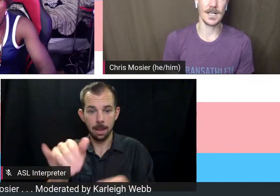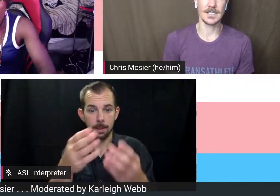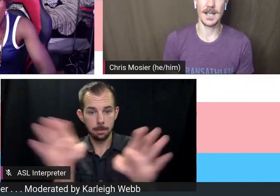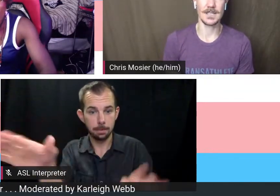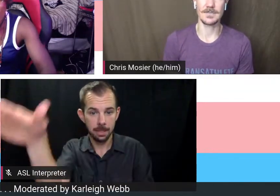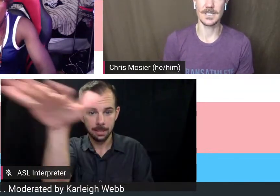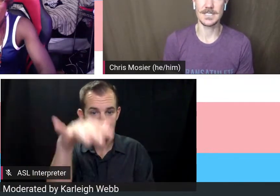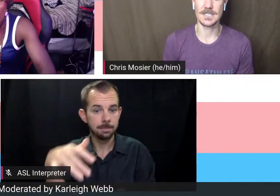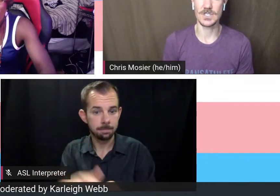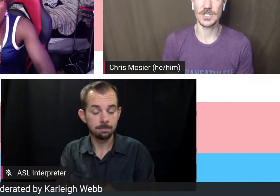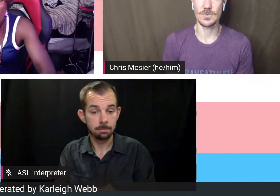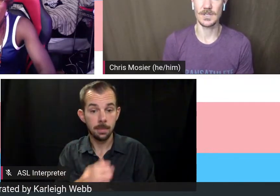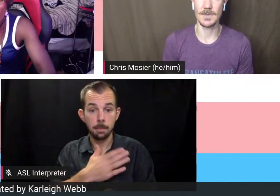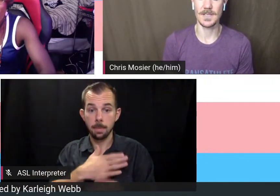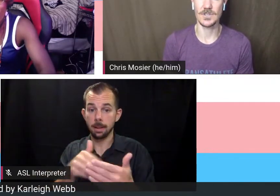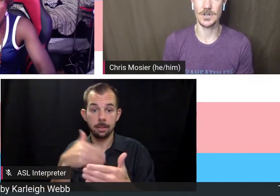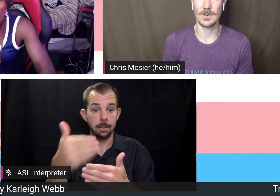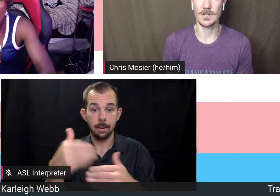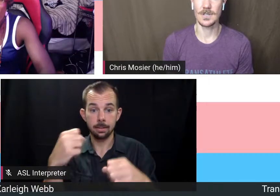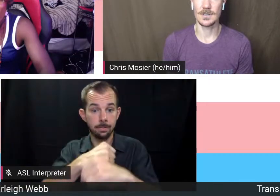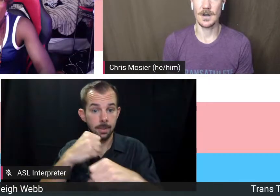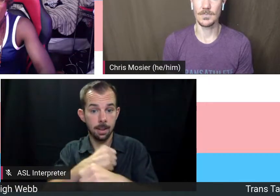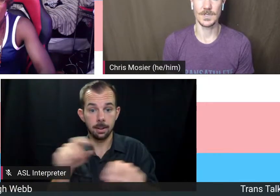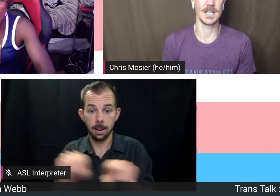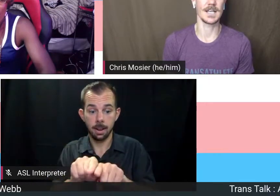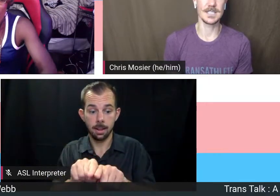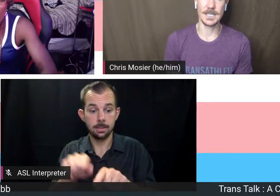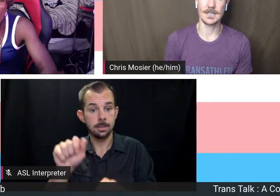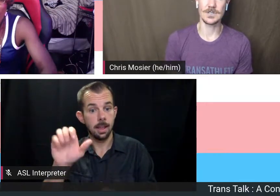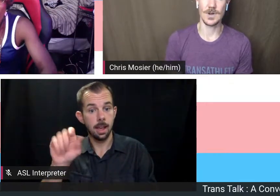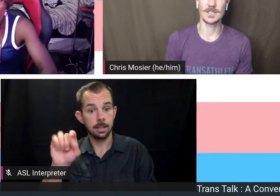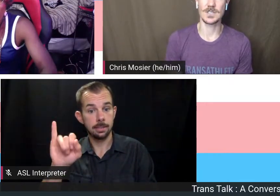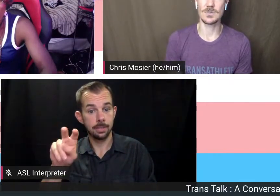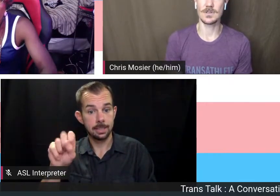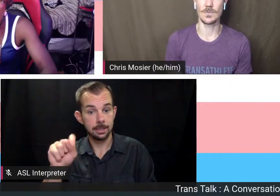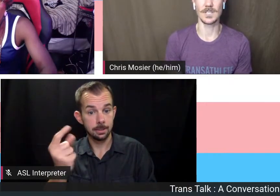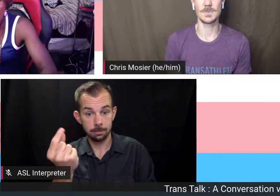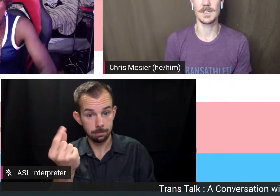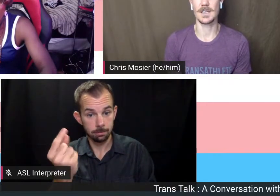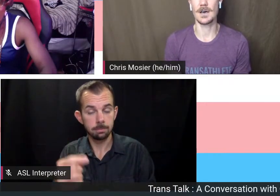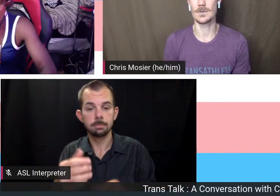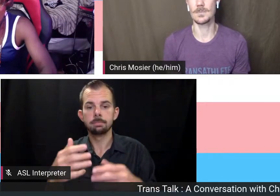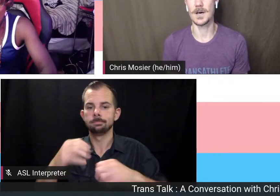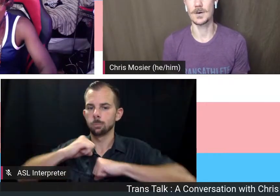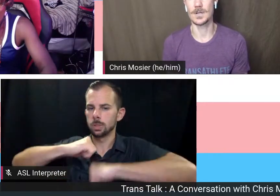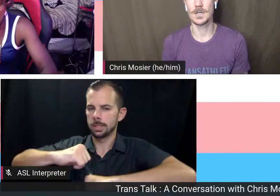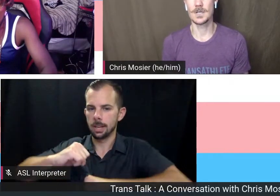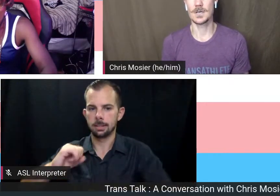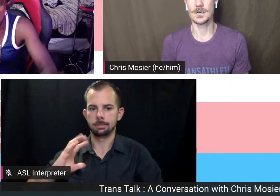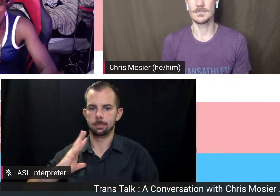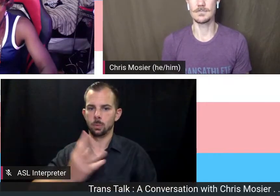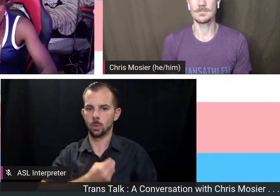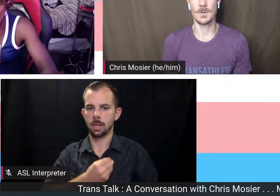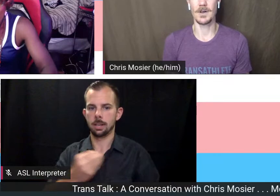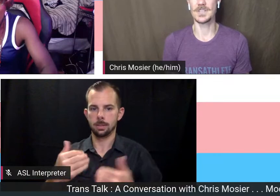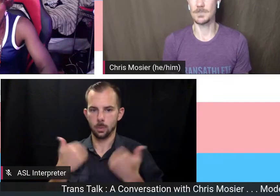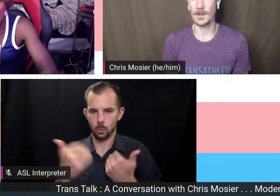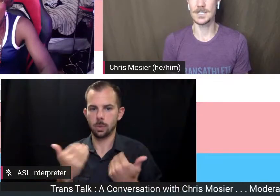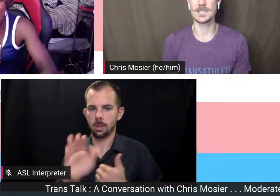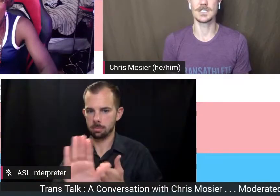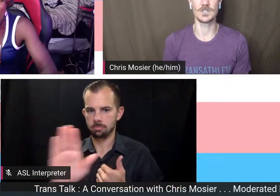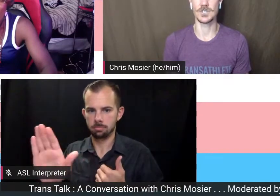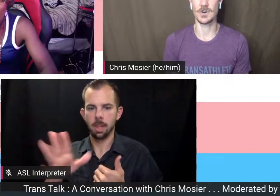fight as an activist is just really making sure that I'm protecting trans youth and really speaking out about